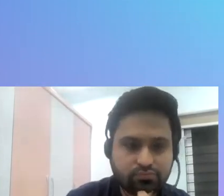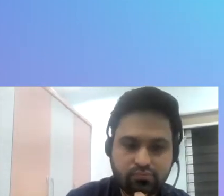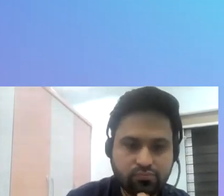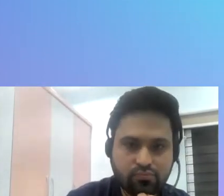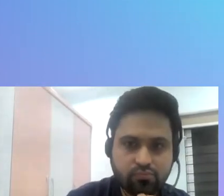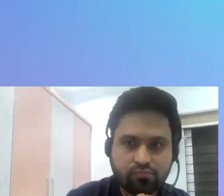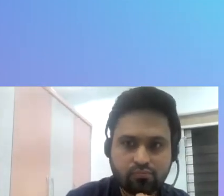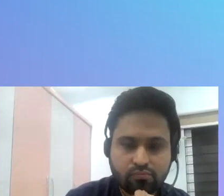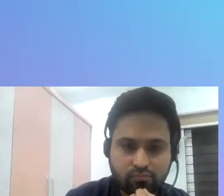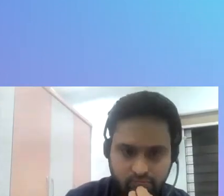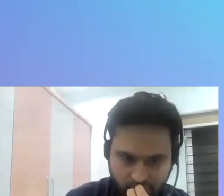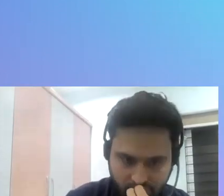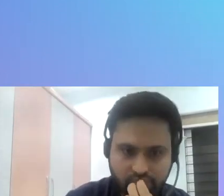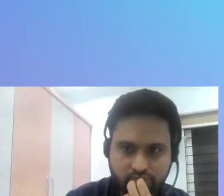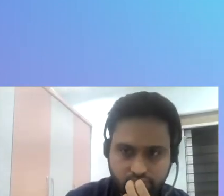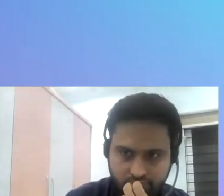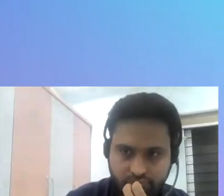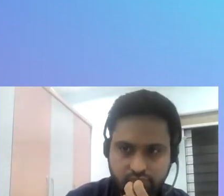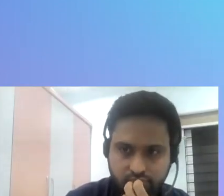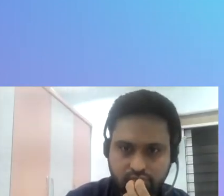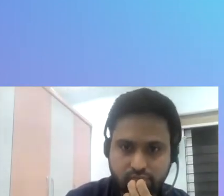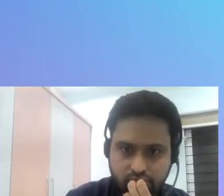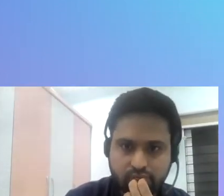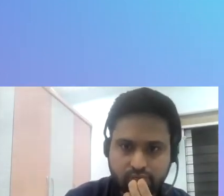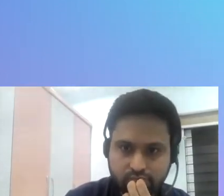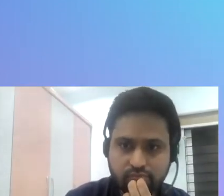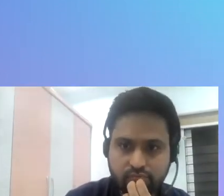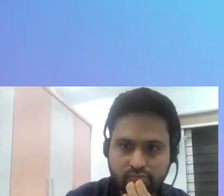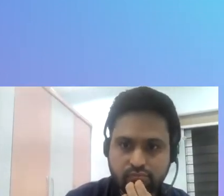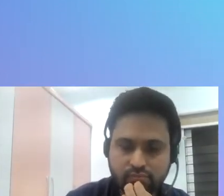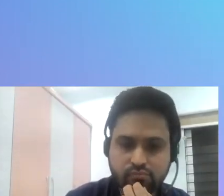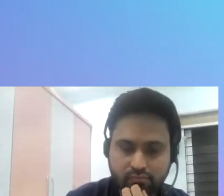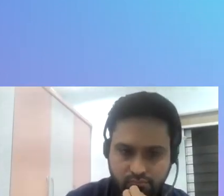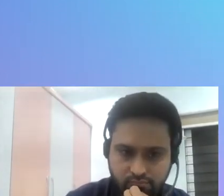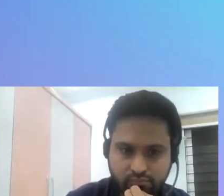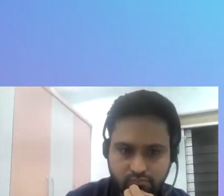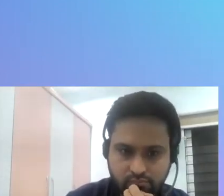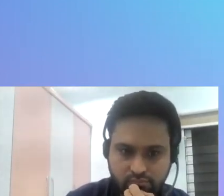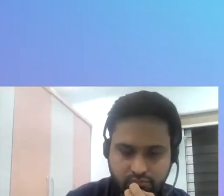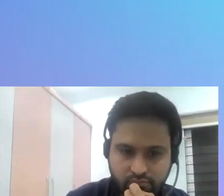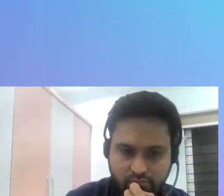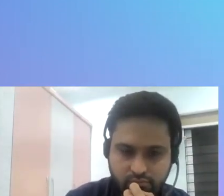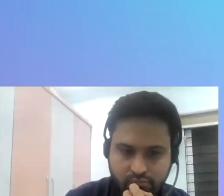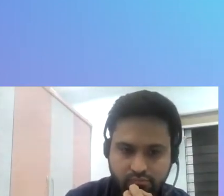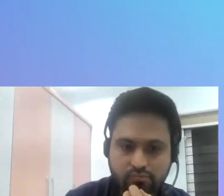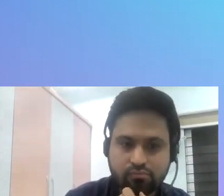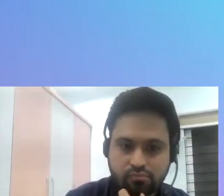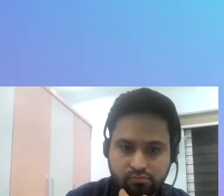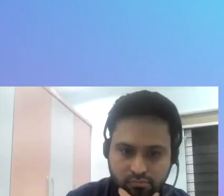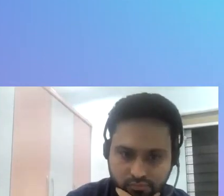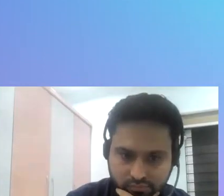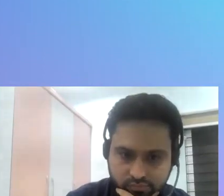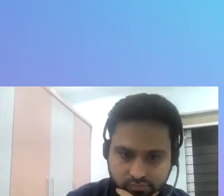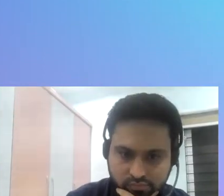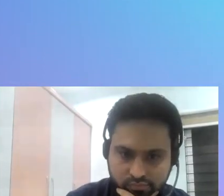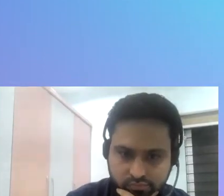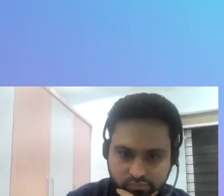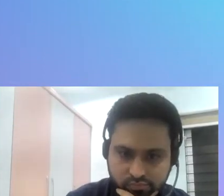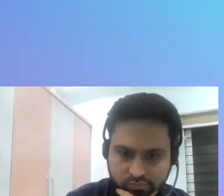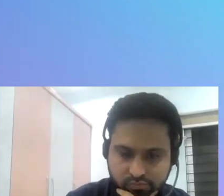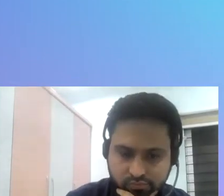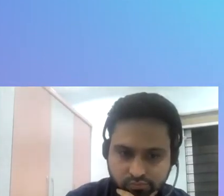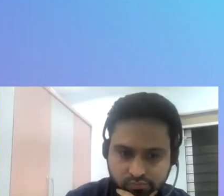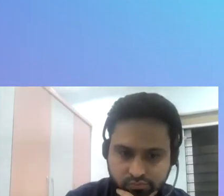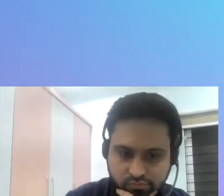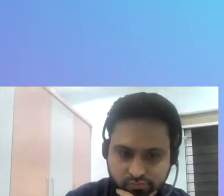up for beta though, so you'll have to give us your email address there, and then you will get the AI enhancements that I described that will actually give you automatic